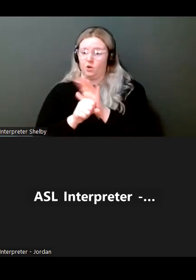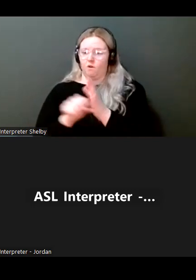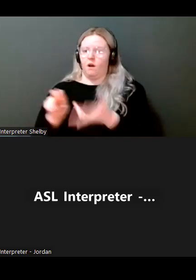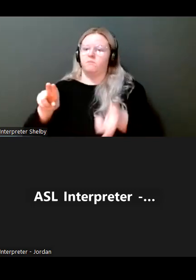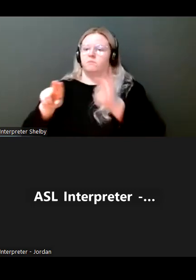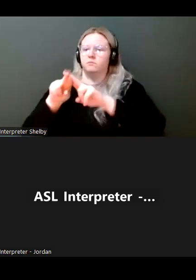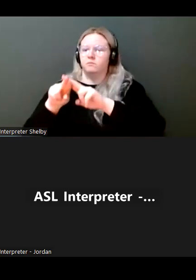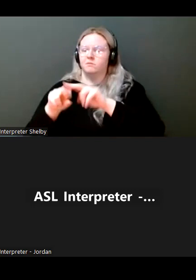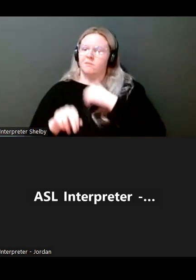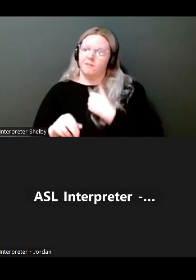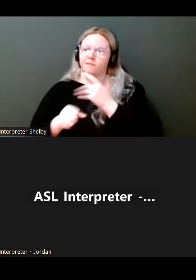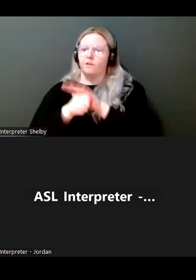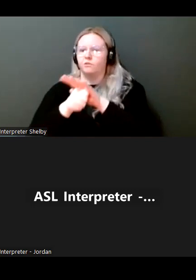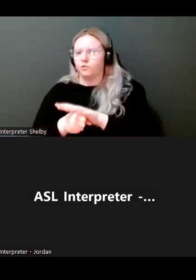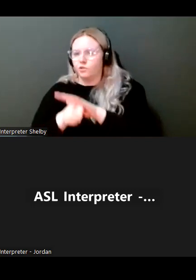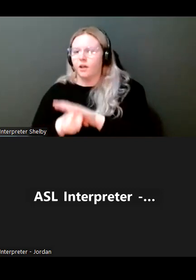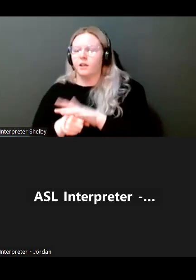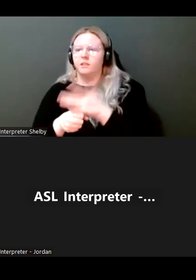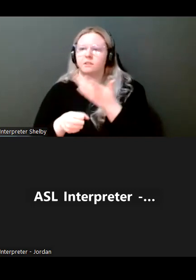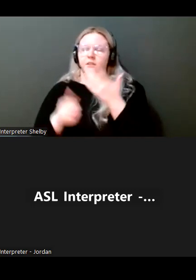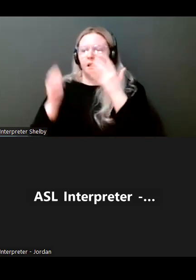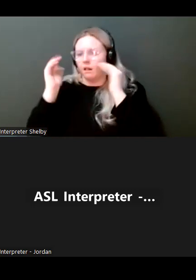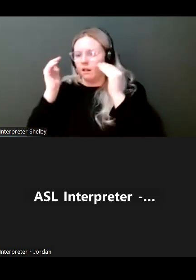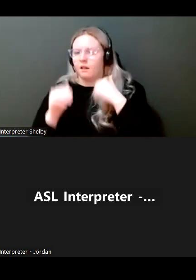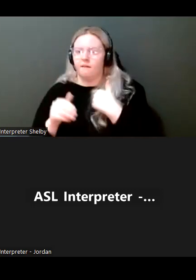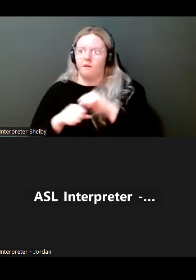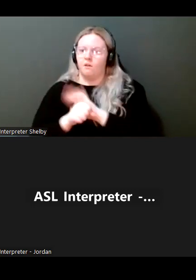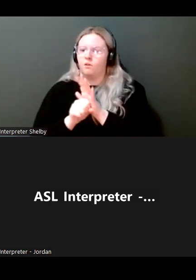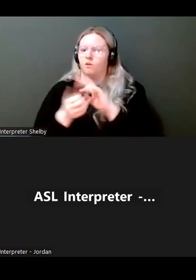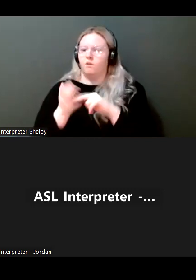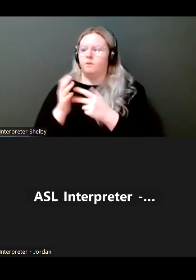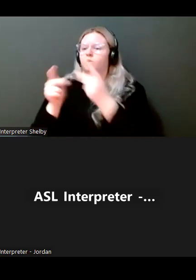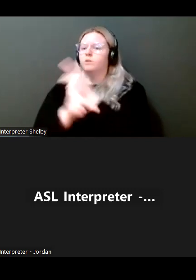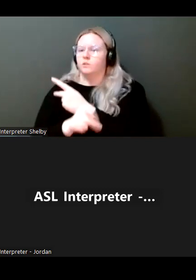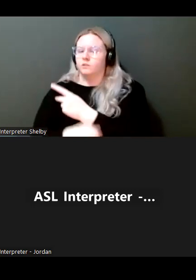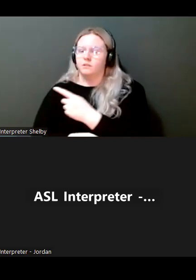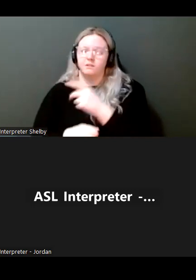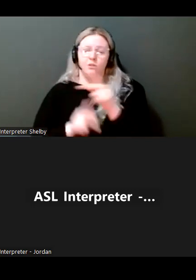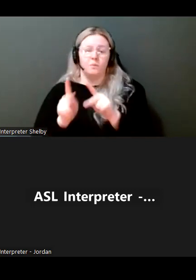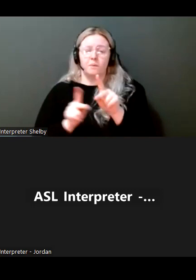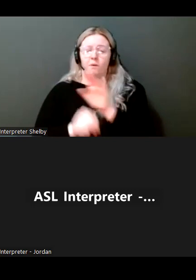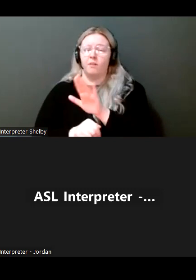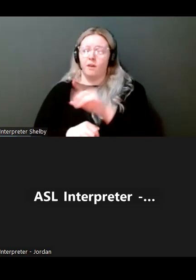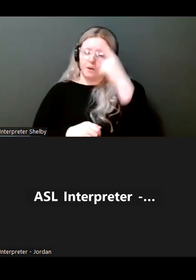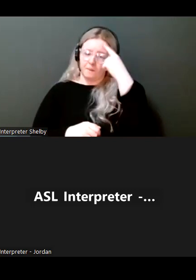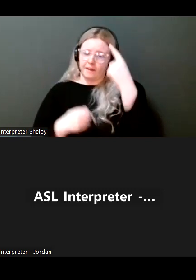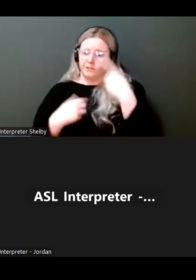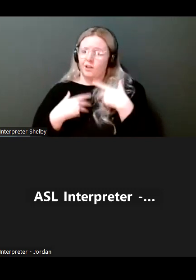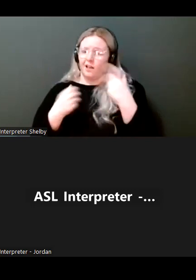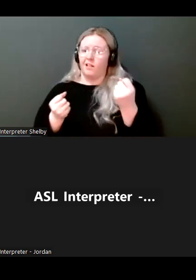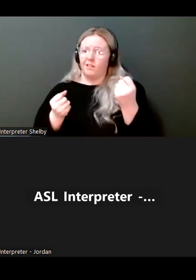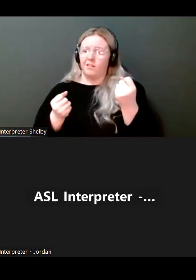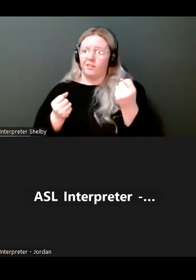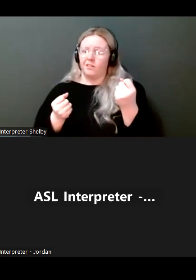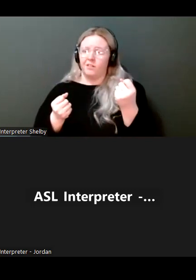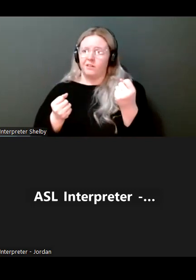of stress during the height of COVID. And, people's mental health is not, overall, not what